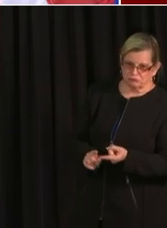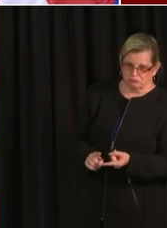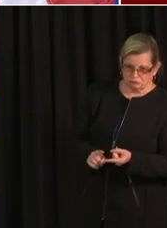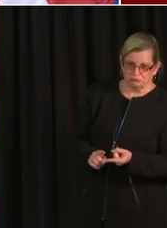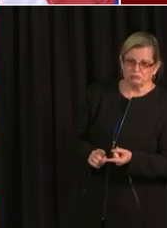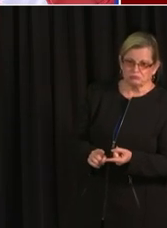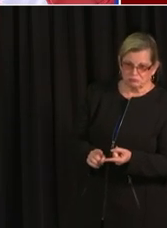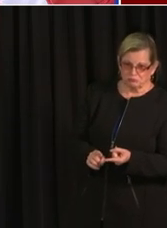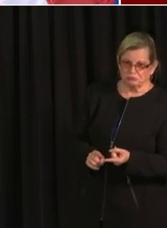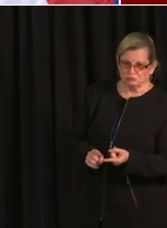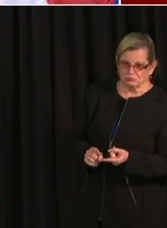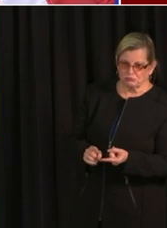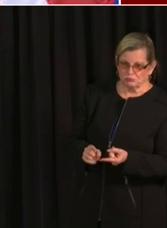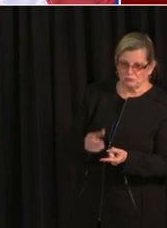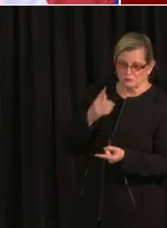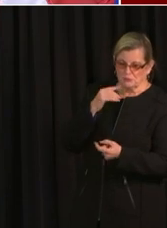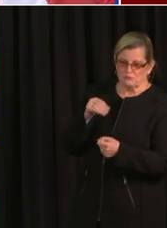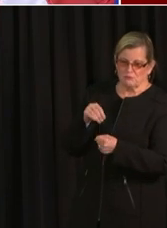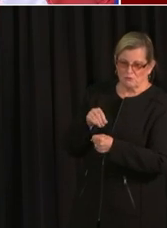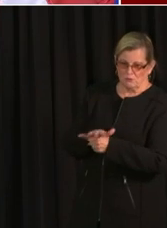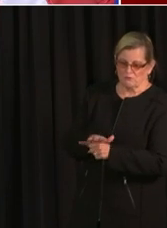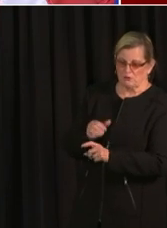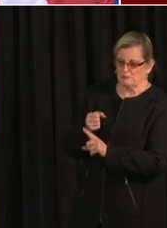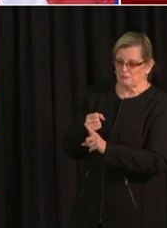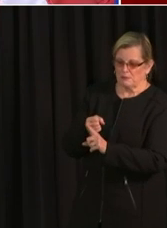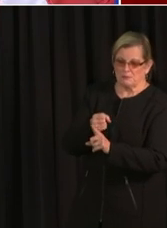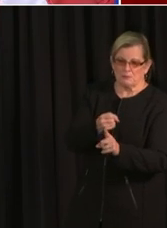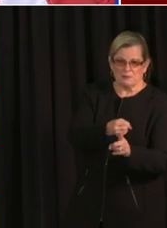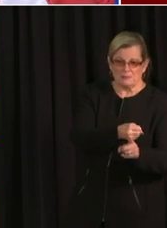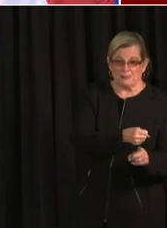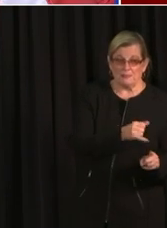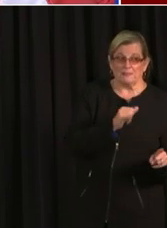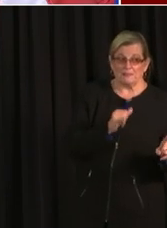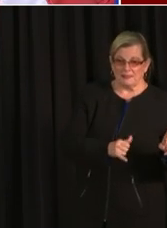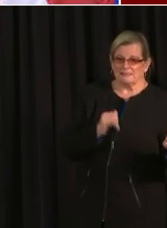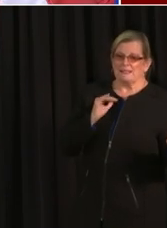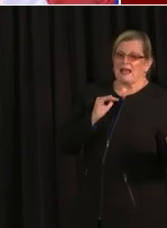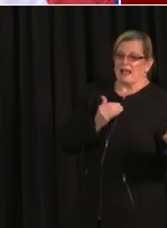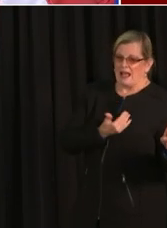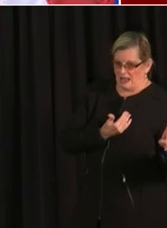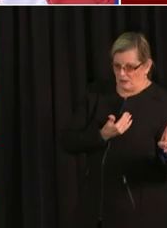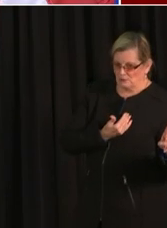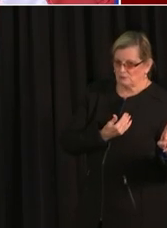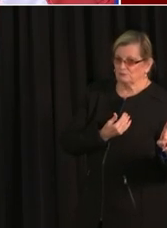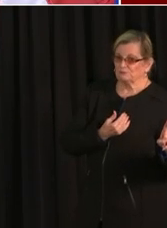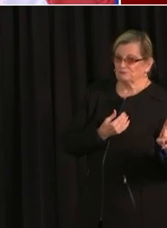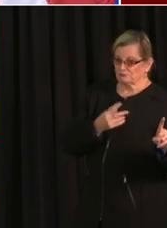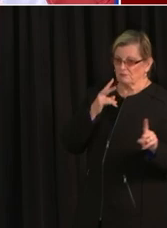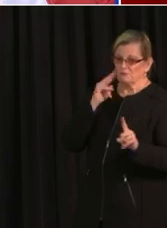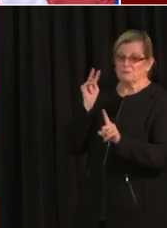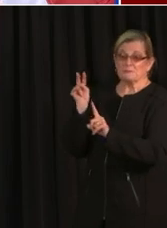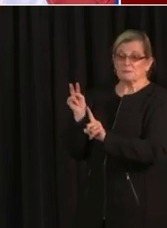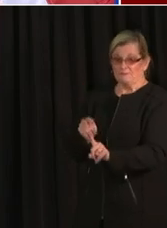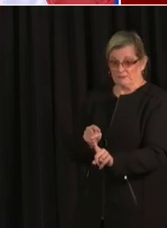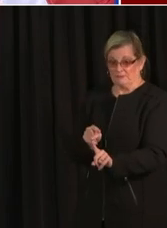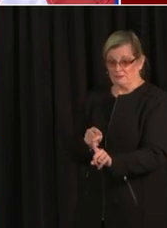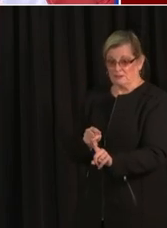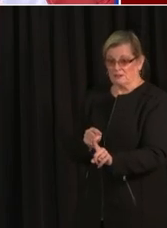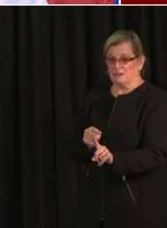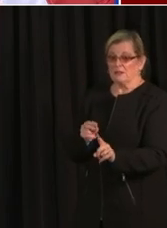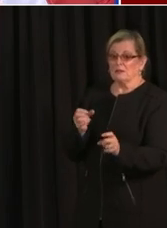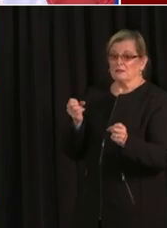historic decrease in our revenues. So it was our position that a lot of programs